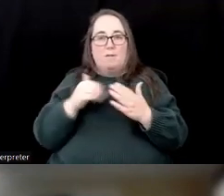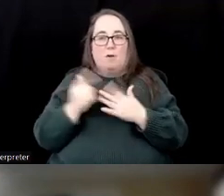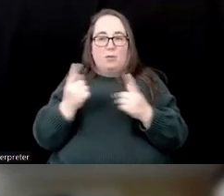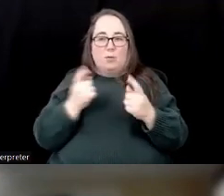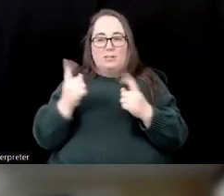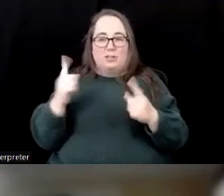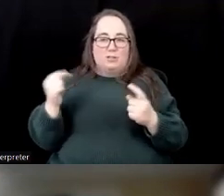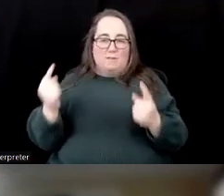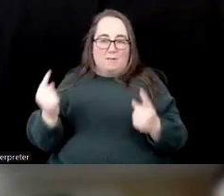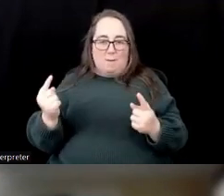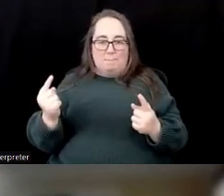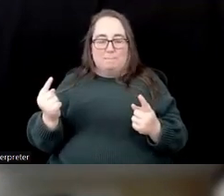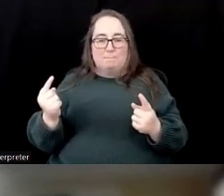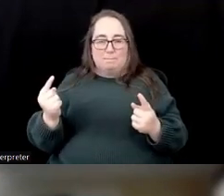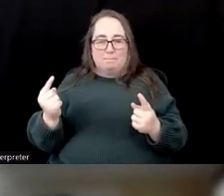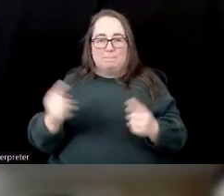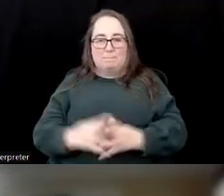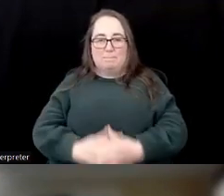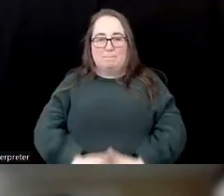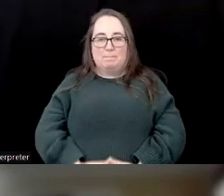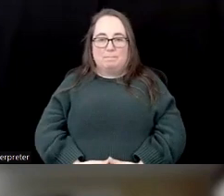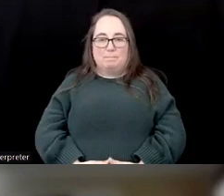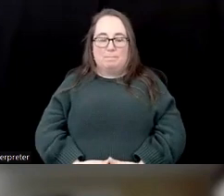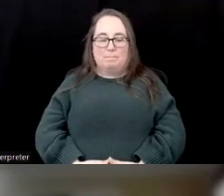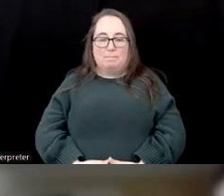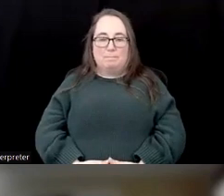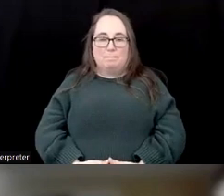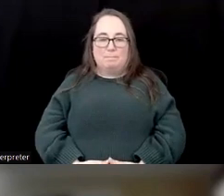been adding as we've been going through the session.